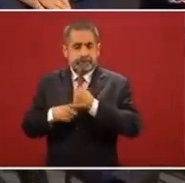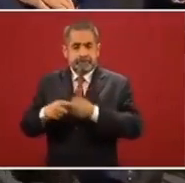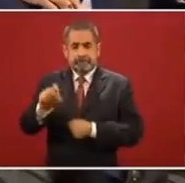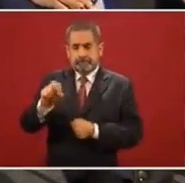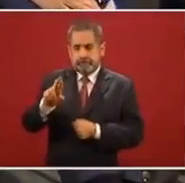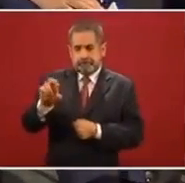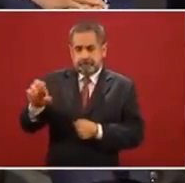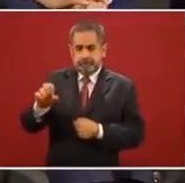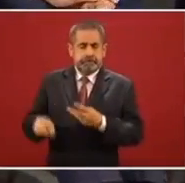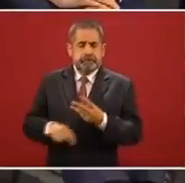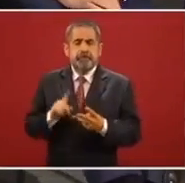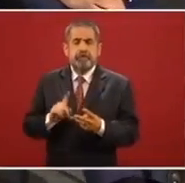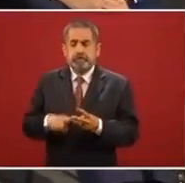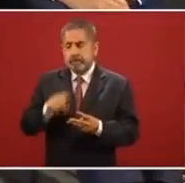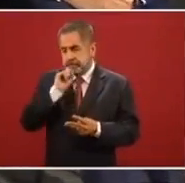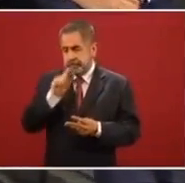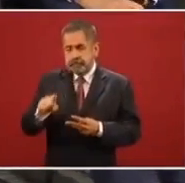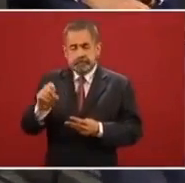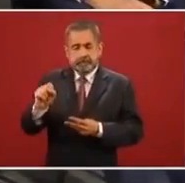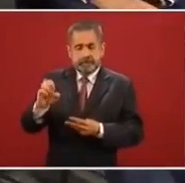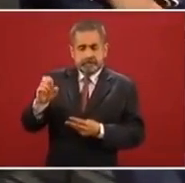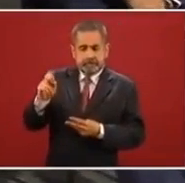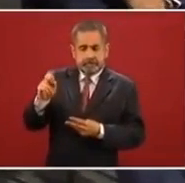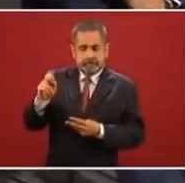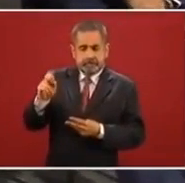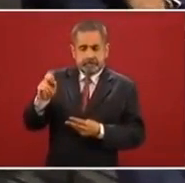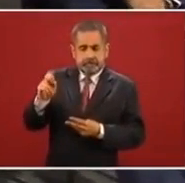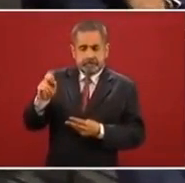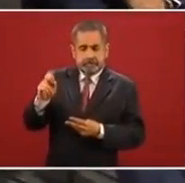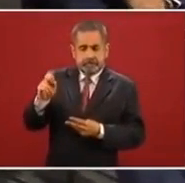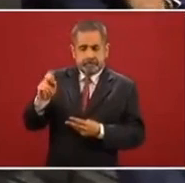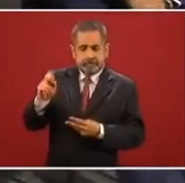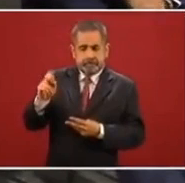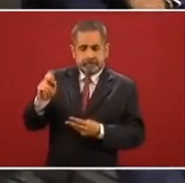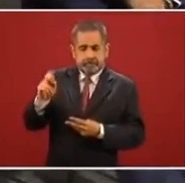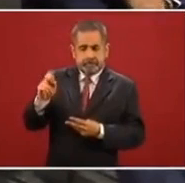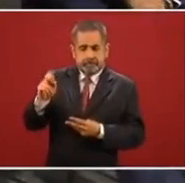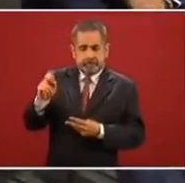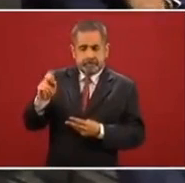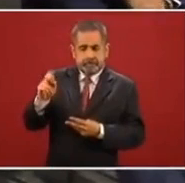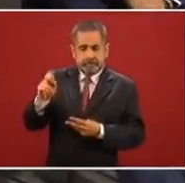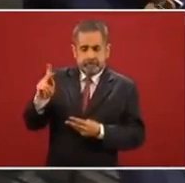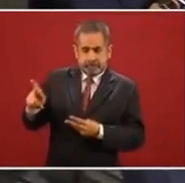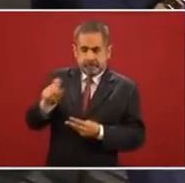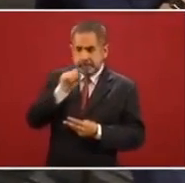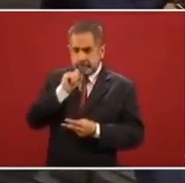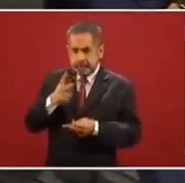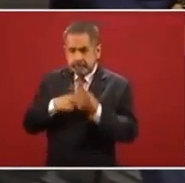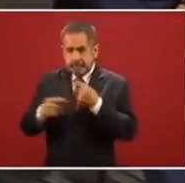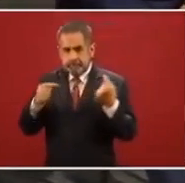El secretario de Educación Pública. The Secretary of Public Education.